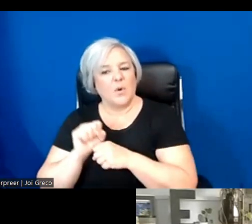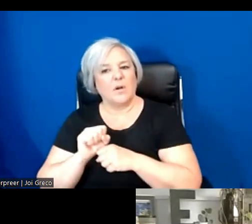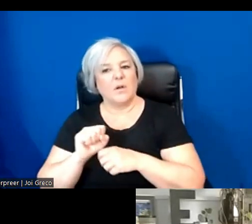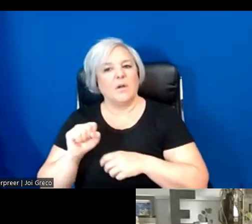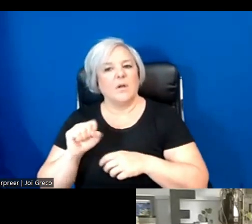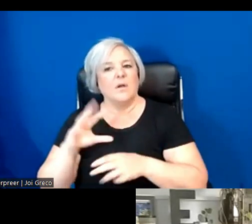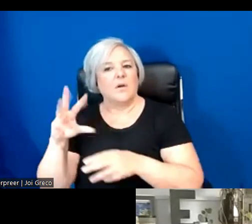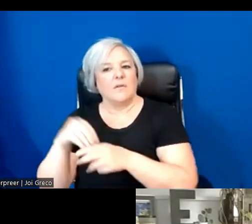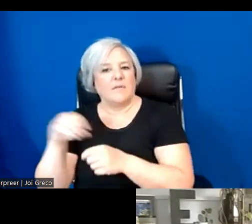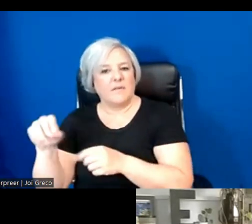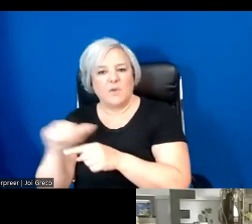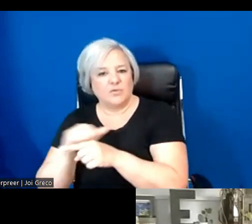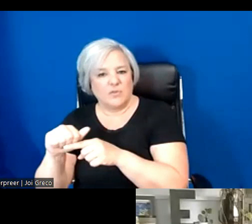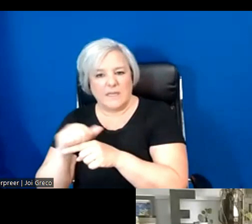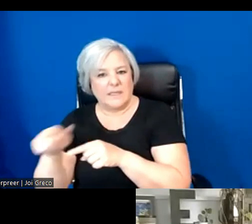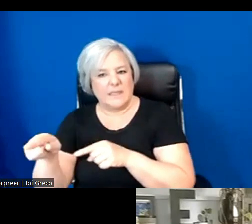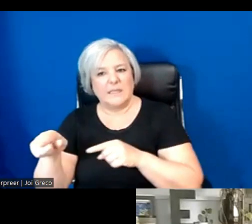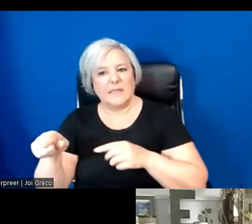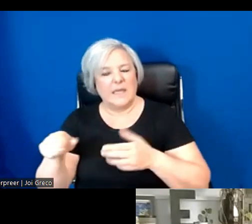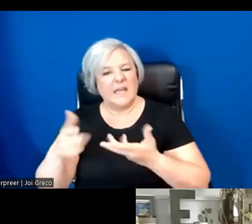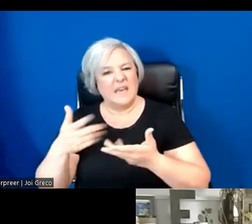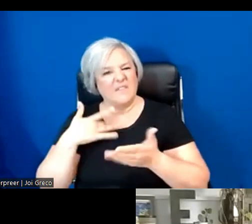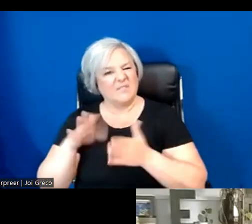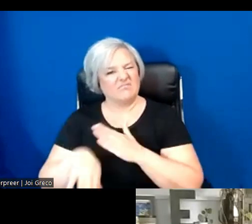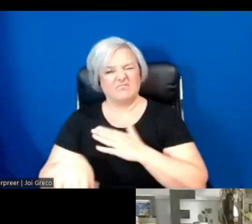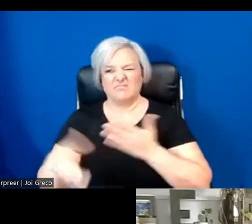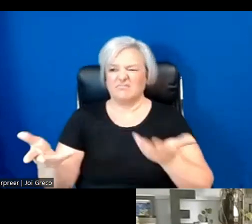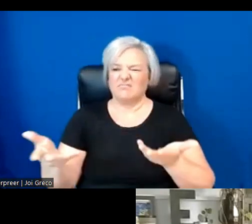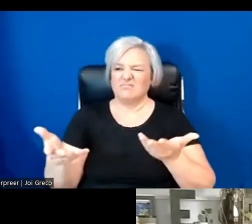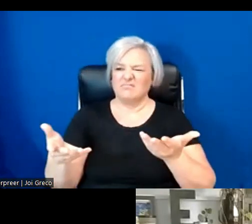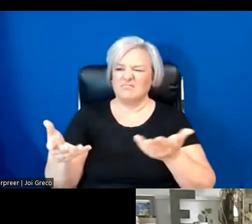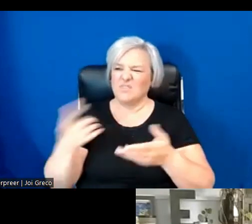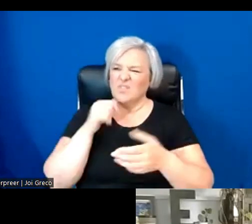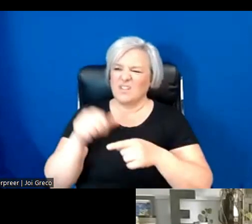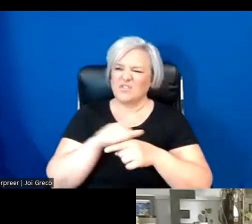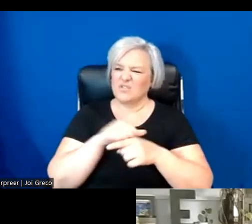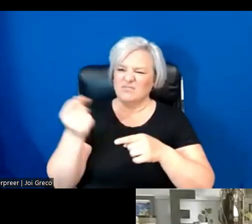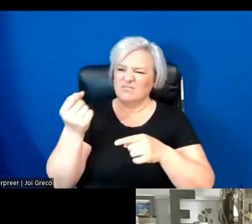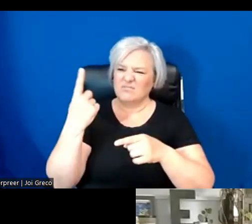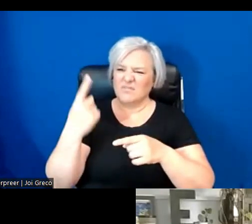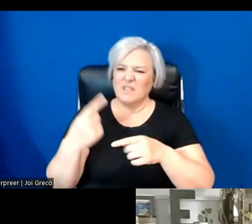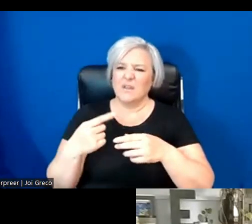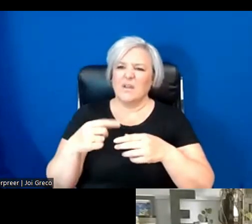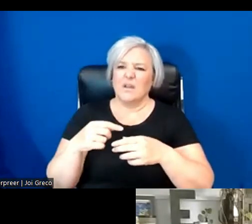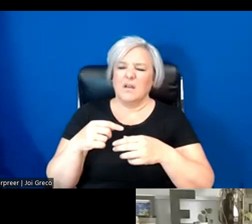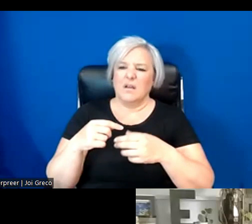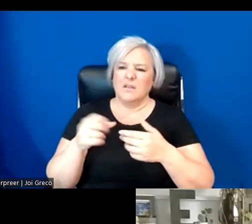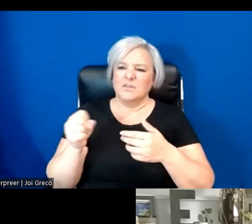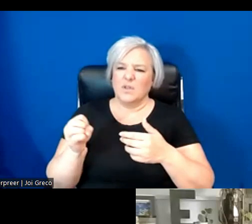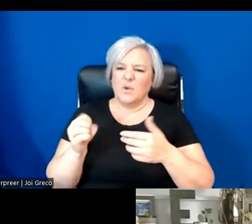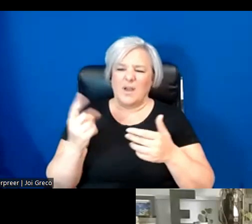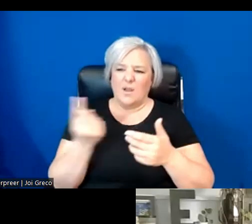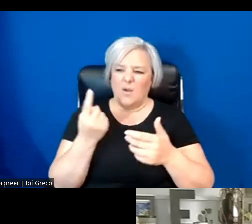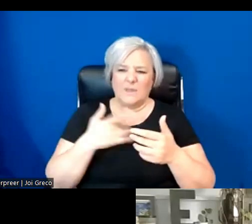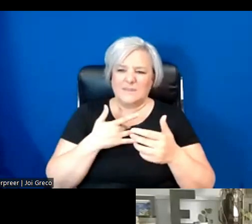don't have any public health training, and it cheapens it. And when I see other work done by people who don't have the training, and so I always say